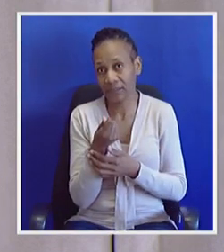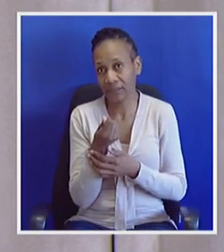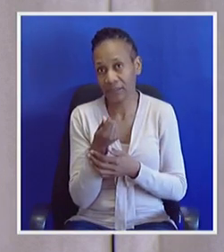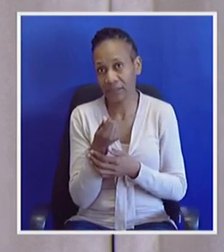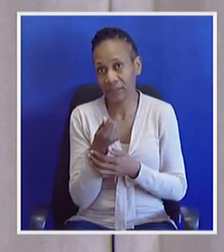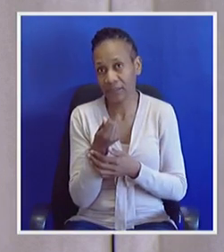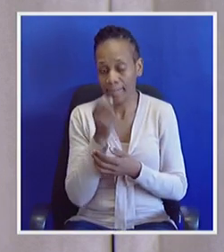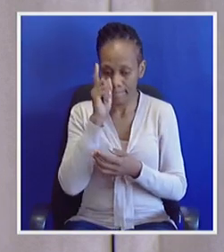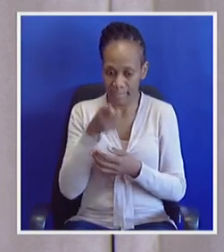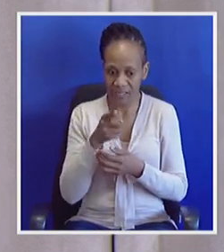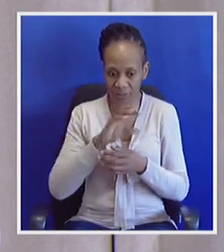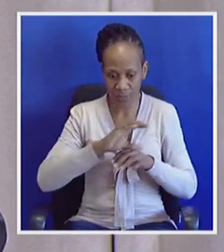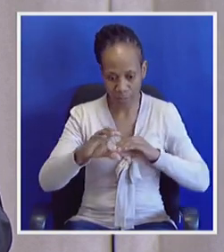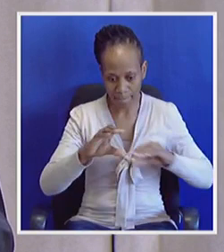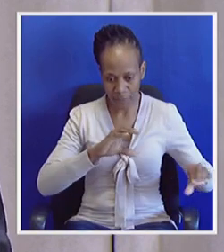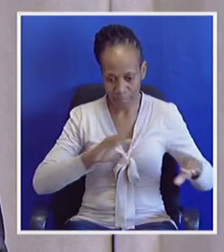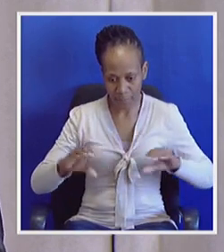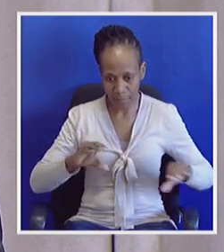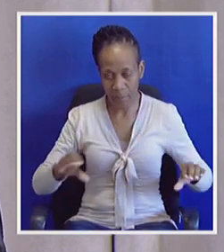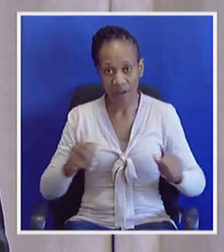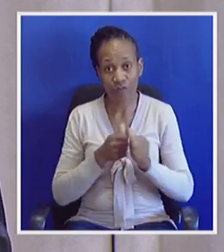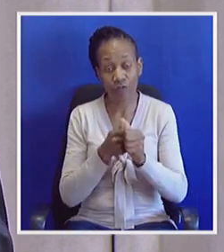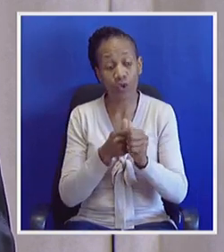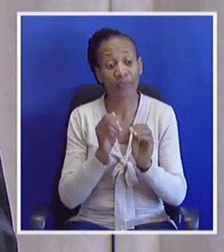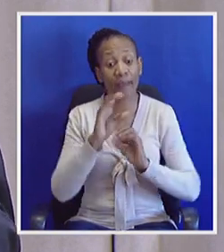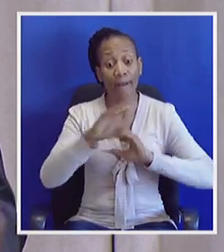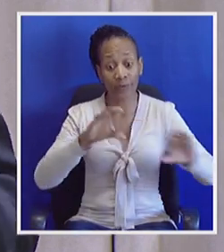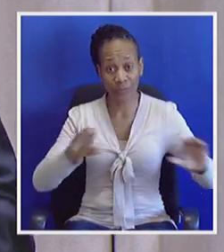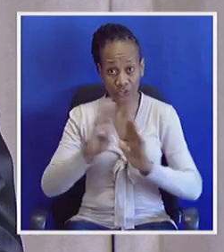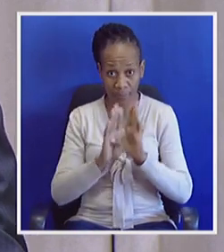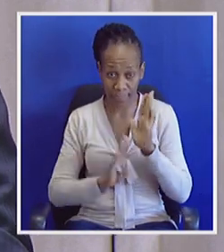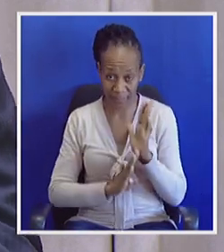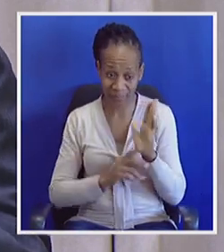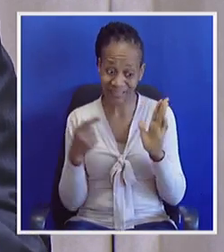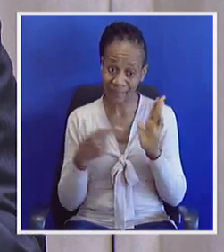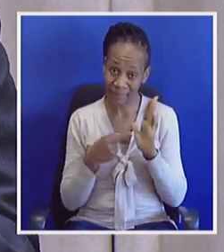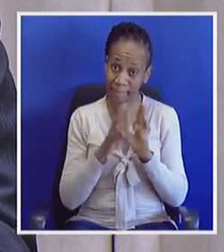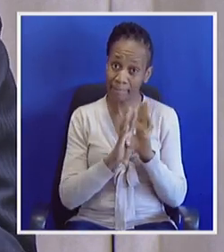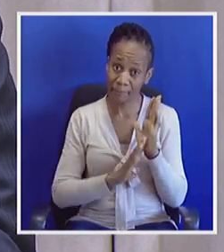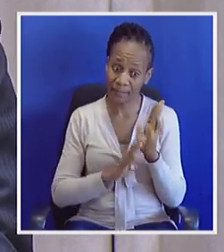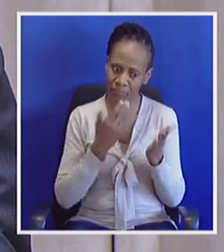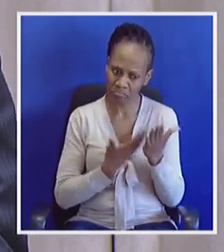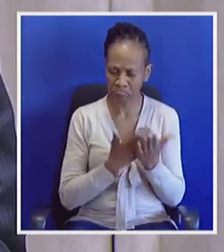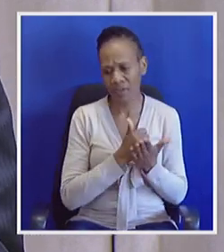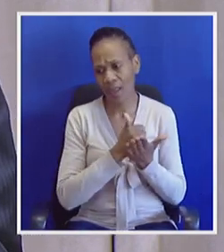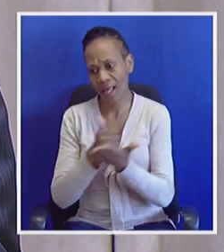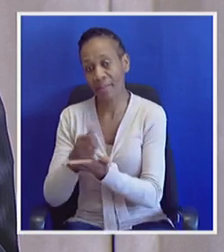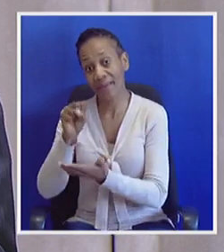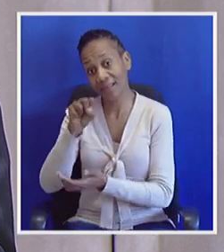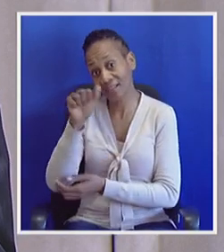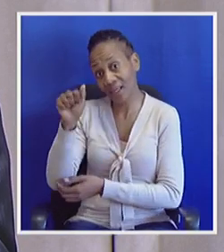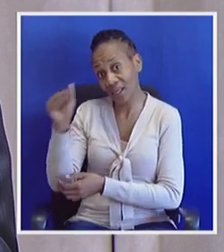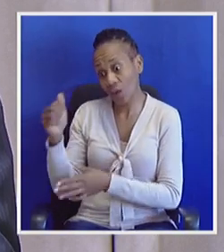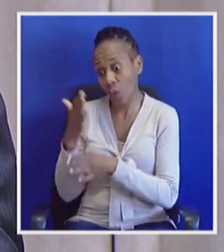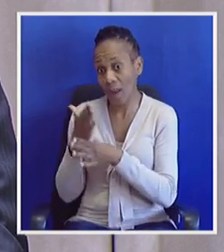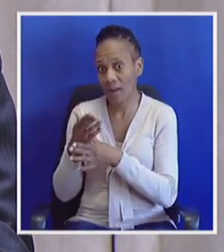appropriated through the special appropriation bill, which will in part assist the airline's working